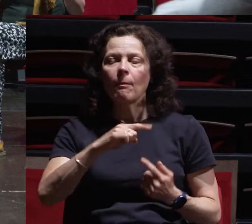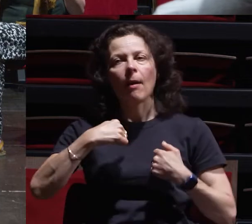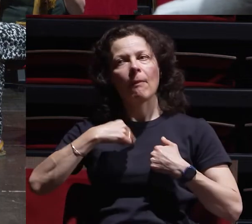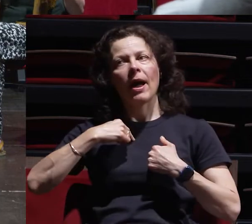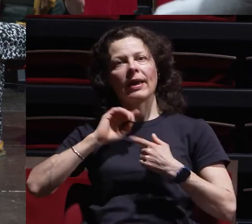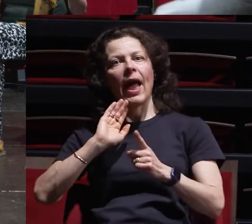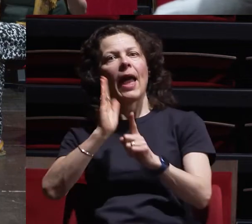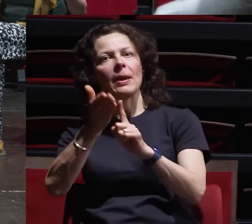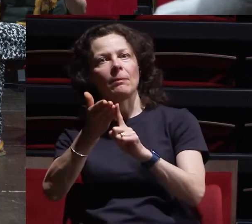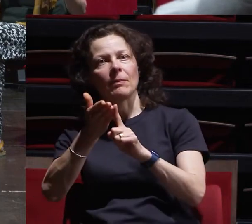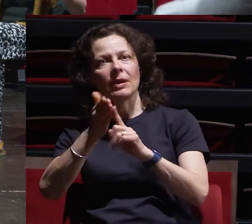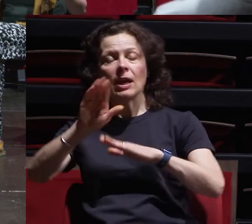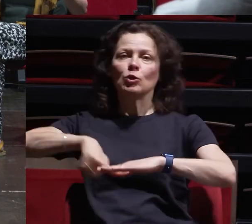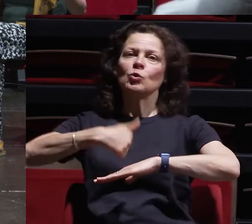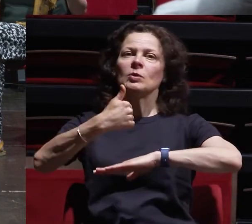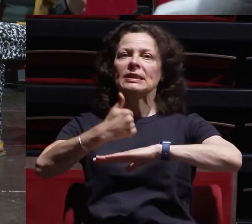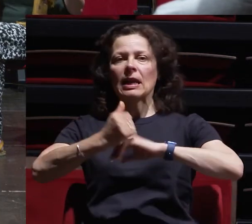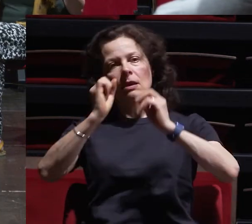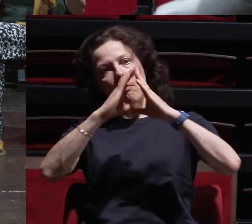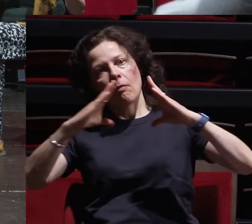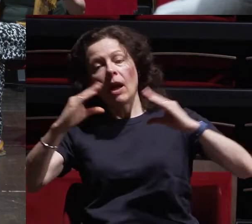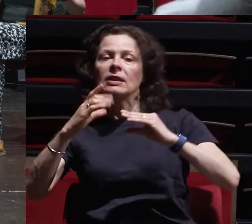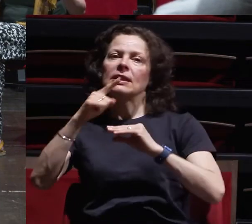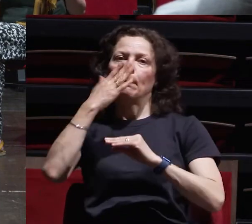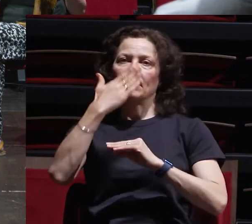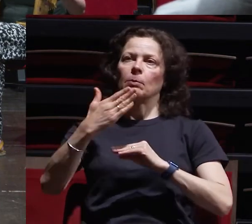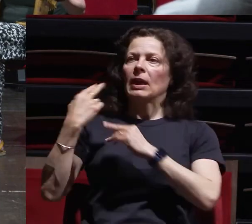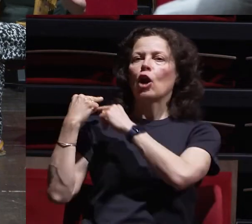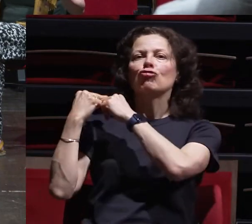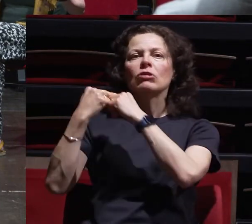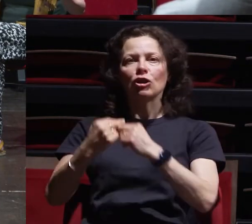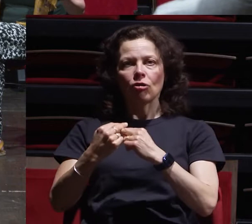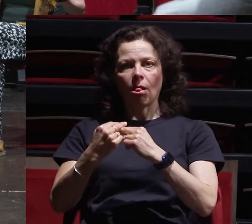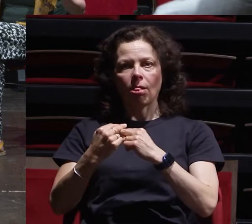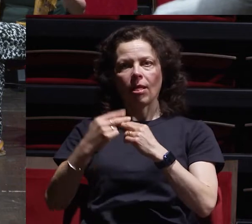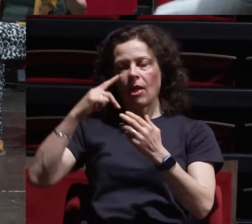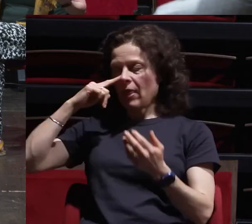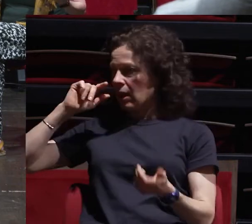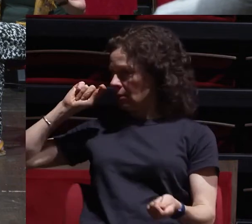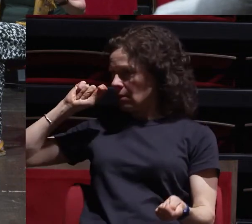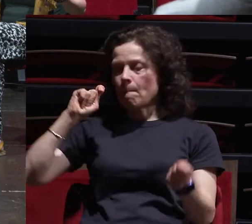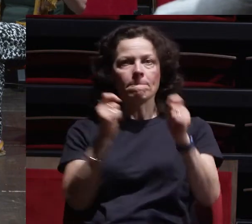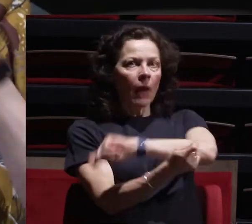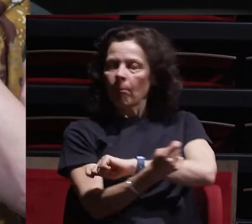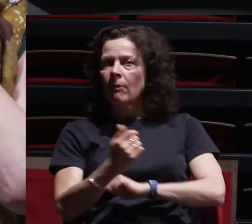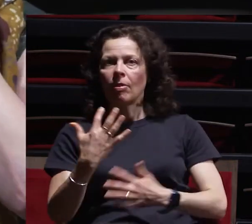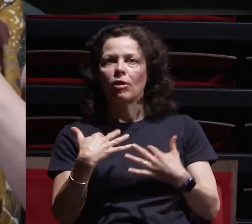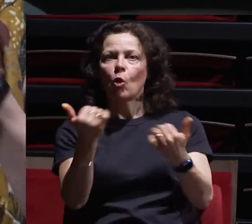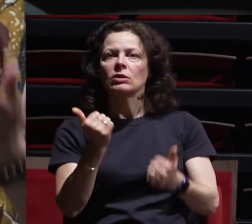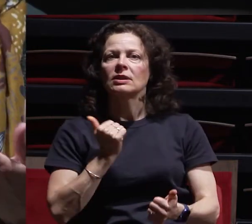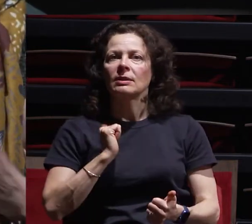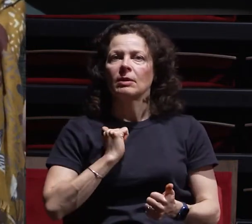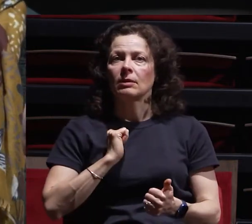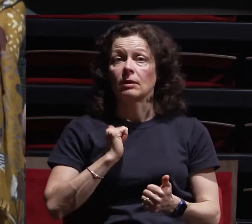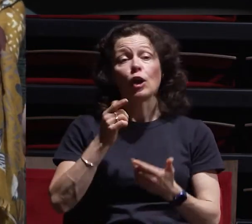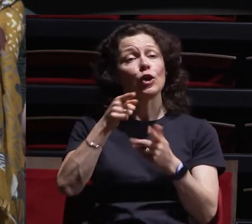But to set up what seems to, my intention was to set up what seems like it's going to be a traditional narrative, and then undercut